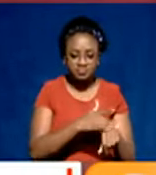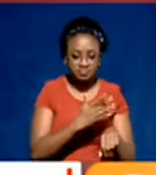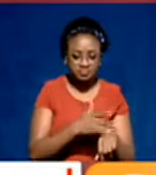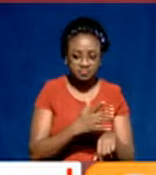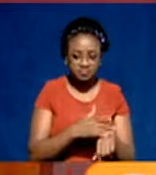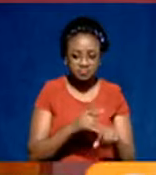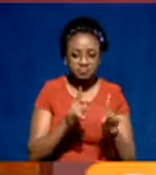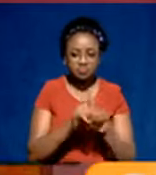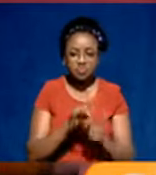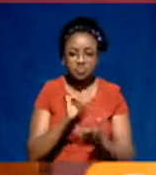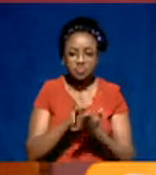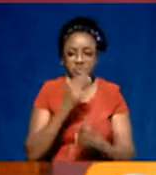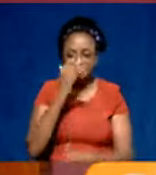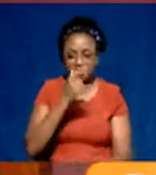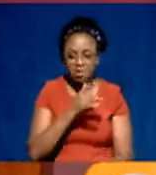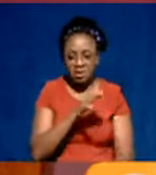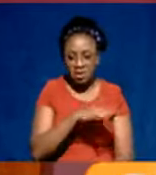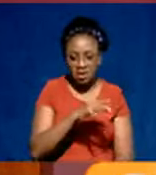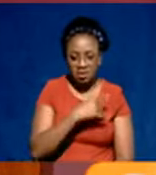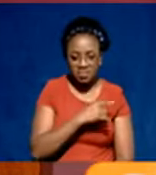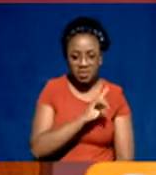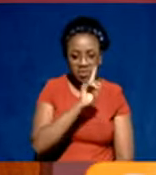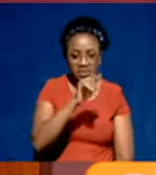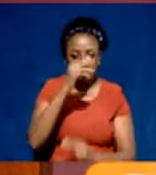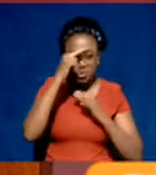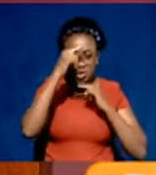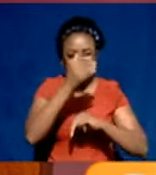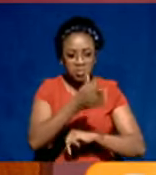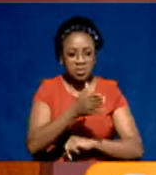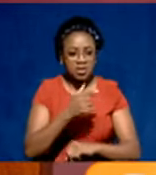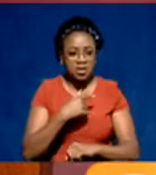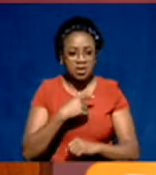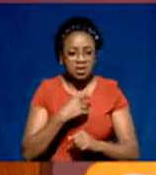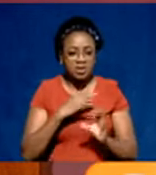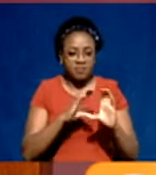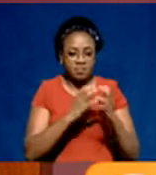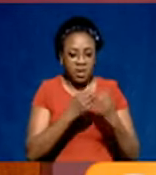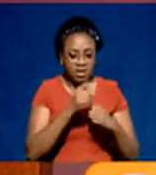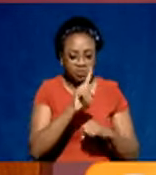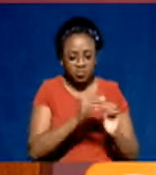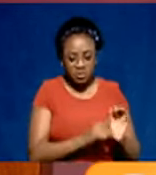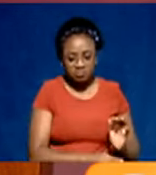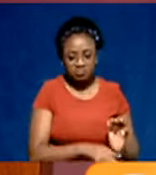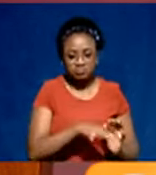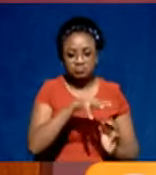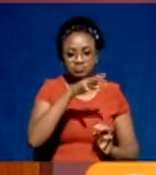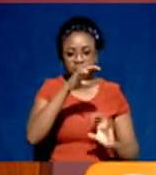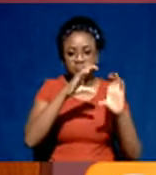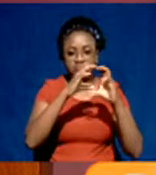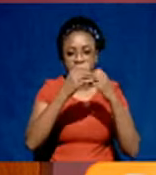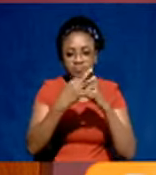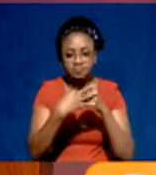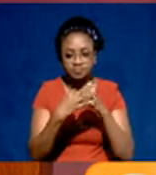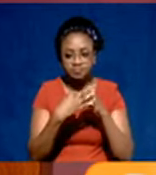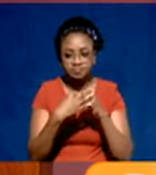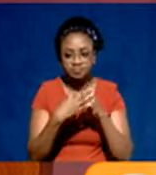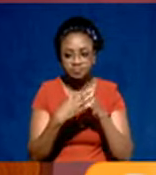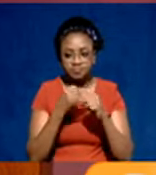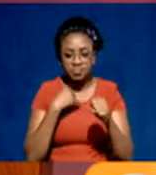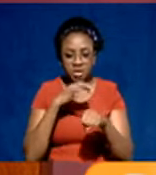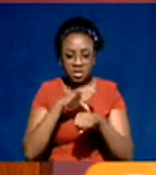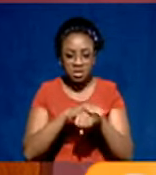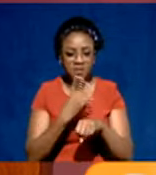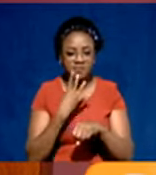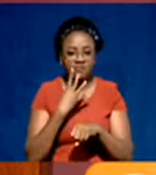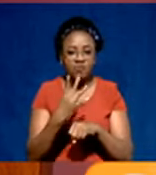to Gadheru Primary School. I studied since class 1 up to class 8. I managed to score 406